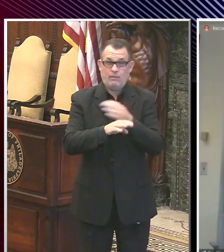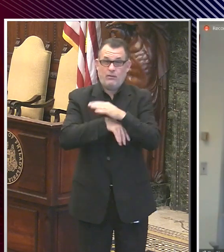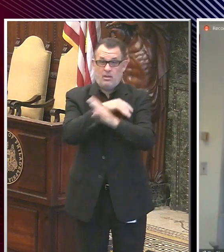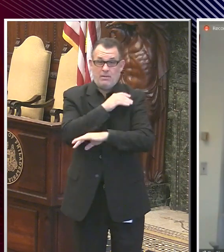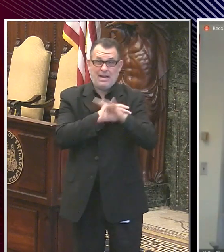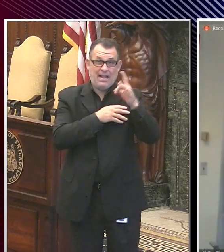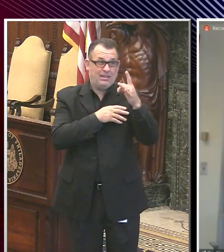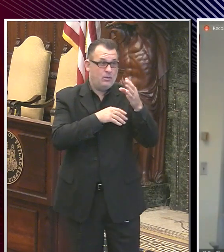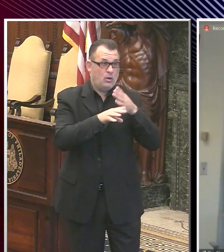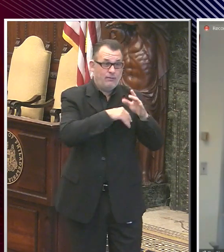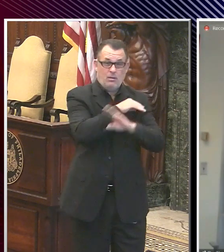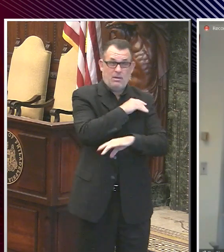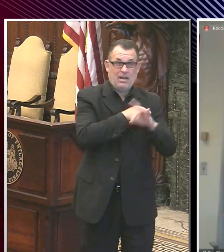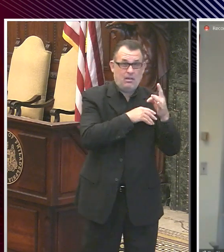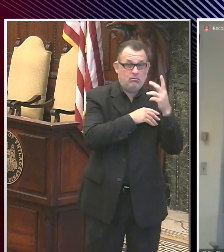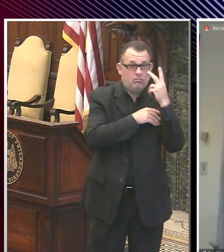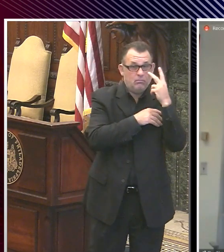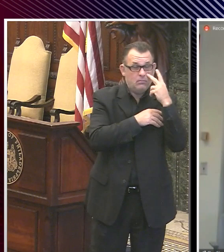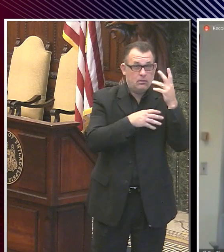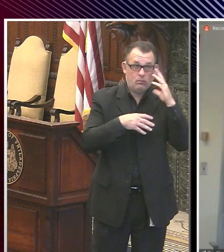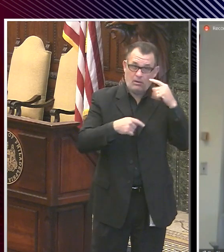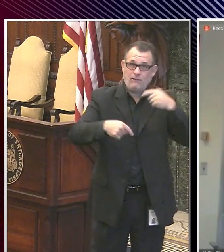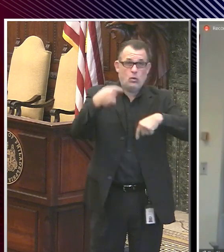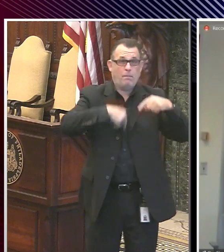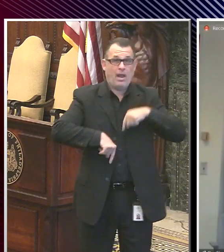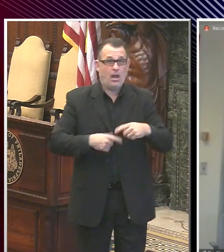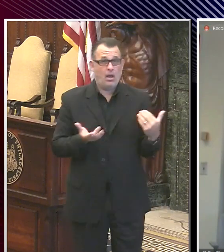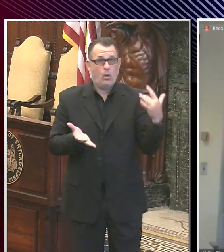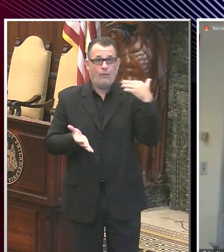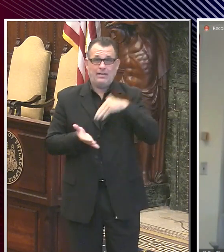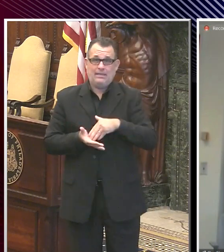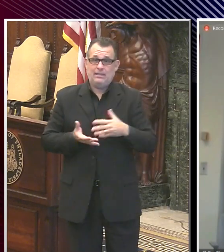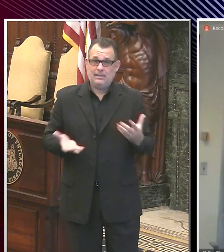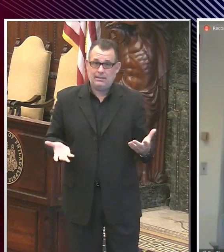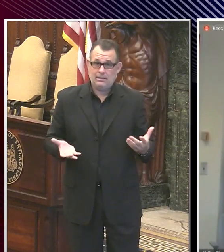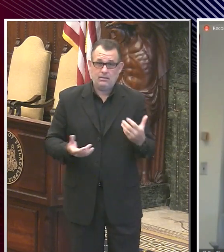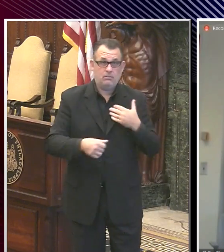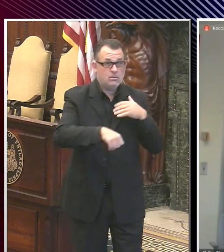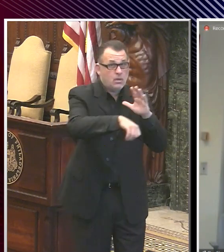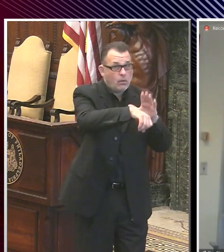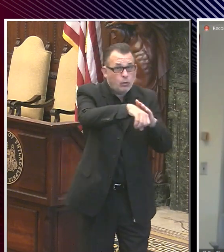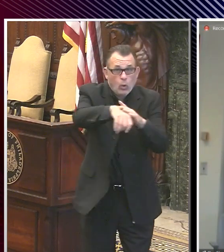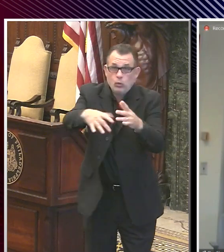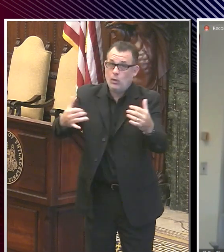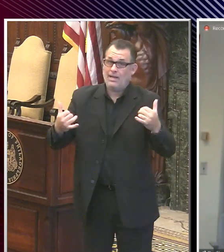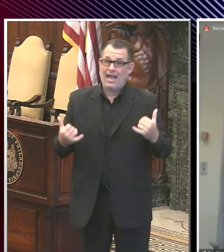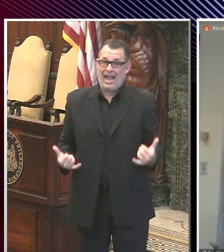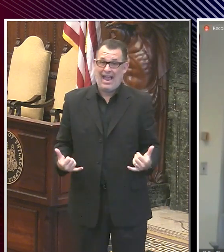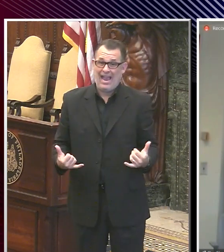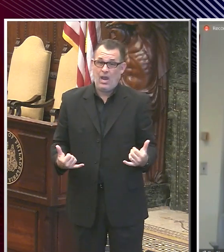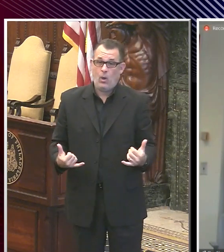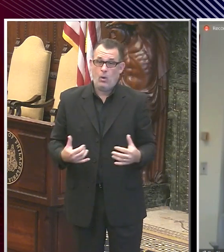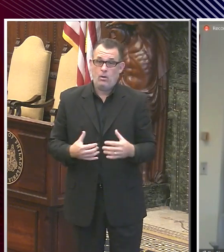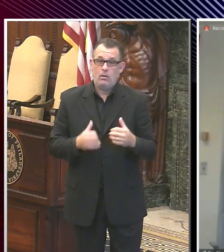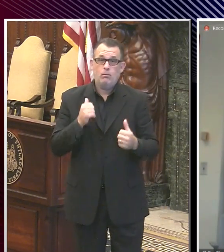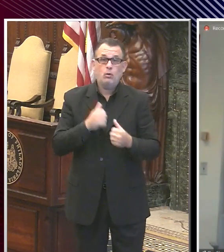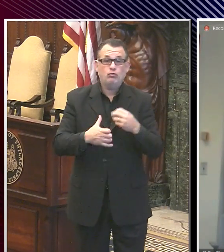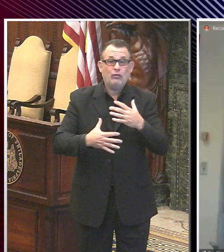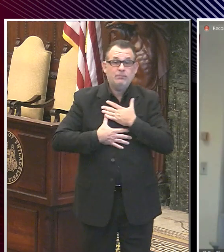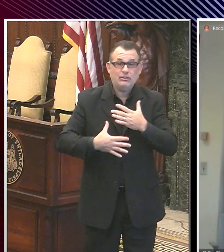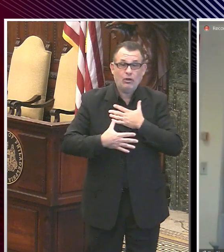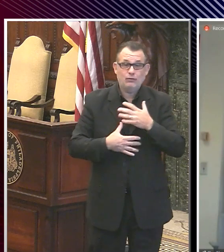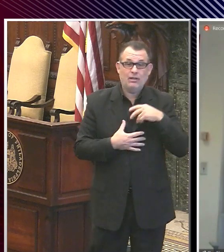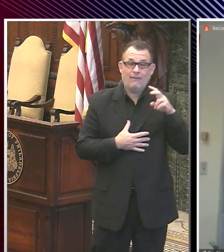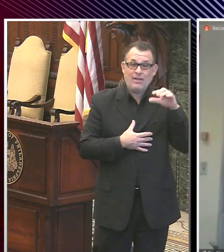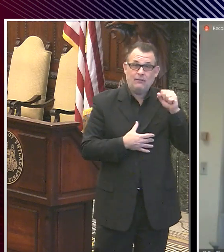8th. I also need to put everyone in Philadelphia on notice now that most respiratory viruses, from influenza to